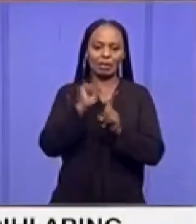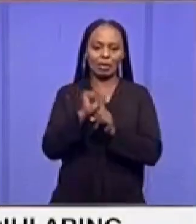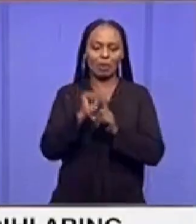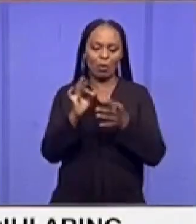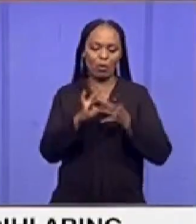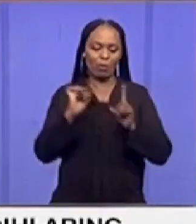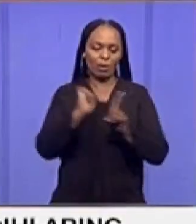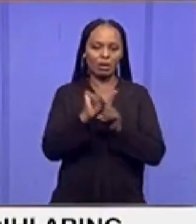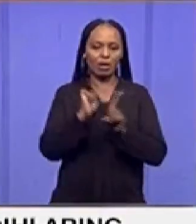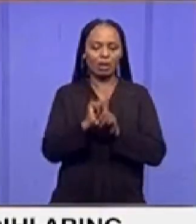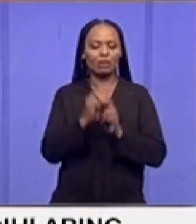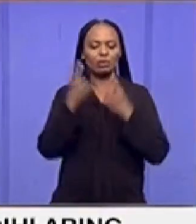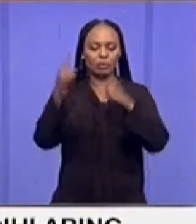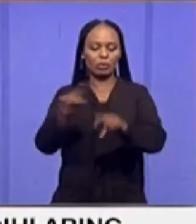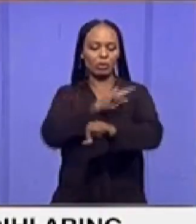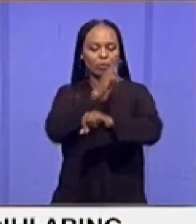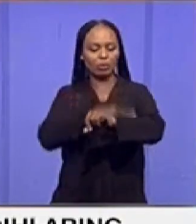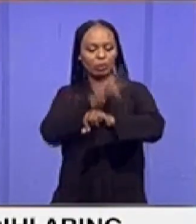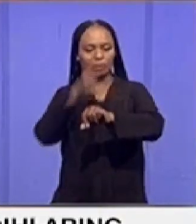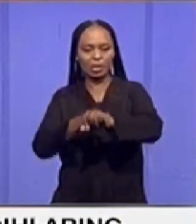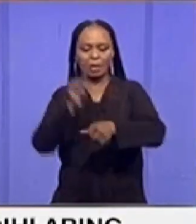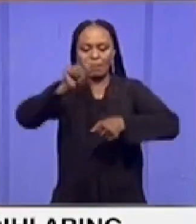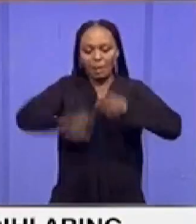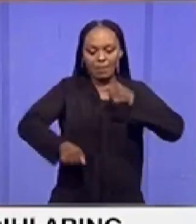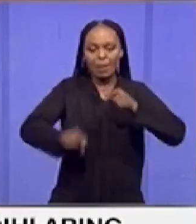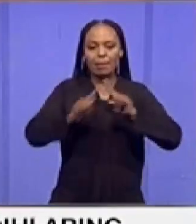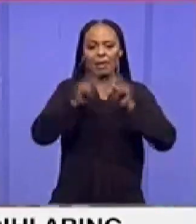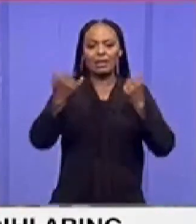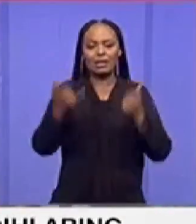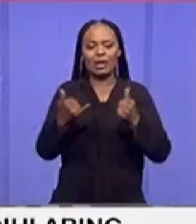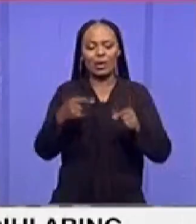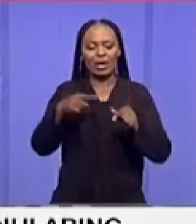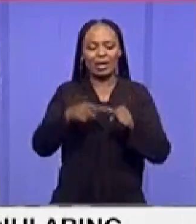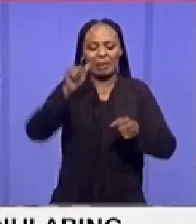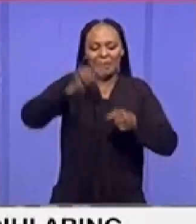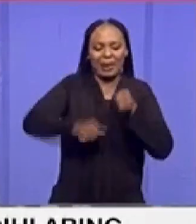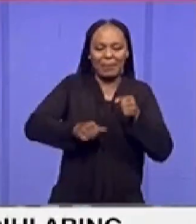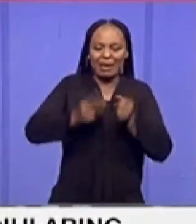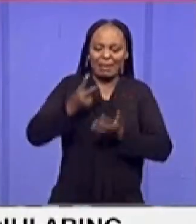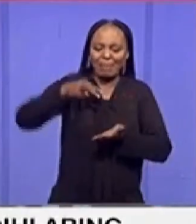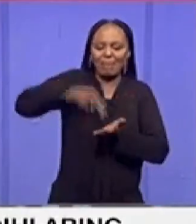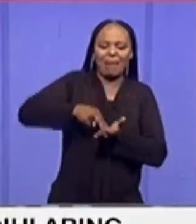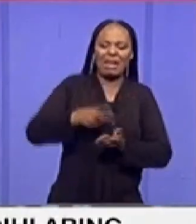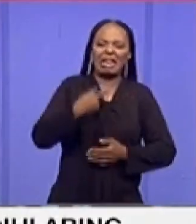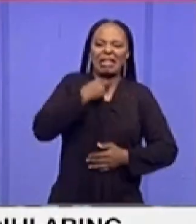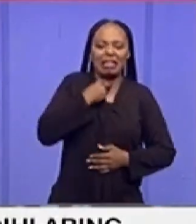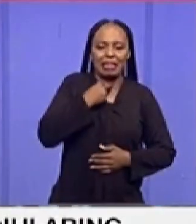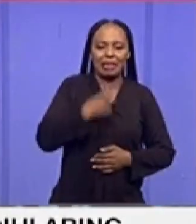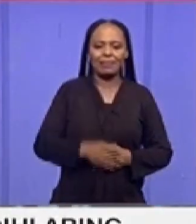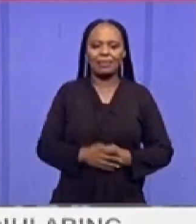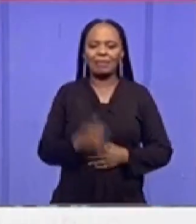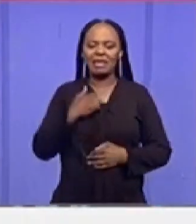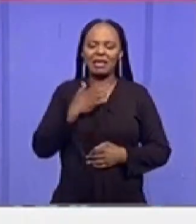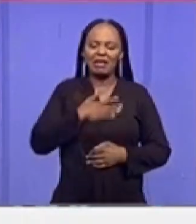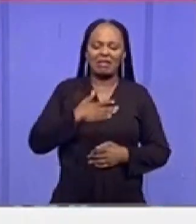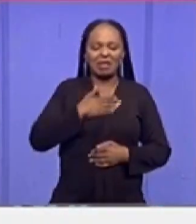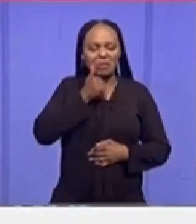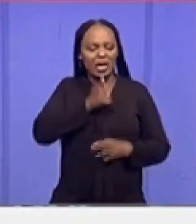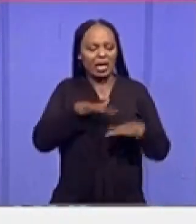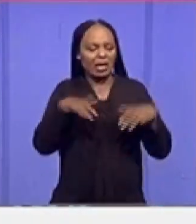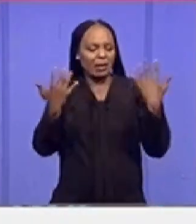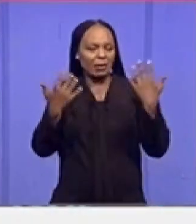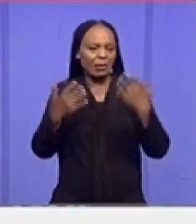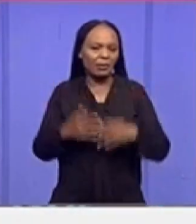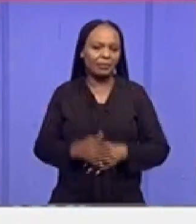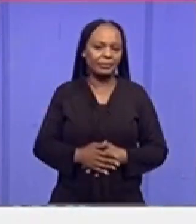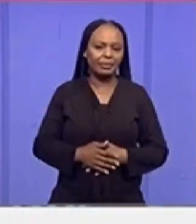lelapeng la gabo. E fela Khayalakhe o kwa bohloko bja go kgana go ema. Ke ne sa ikutlwe monate and